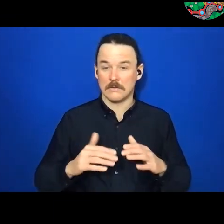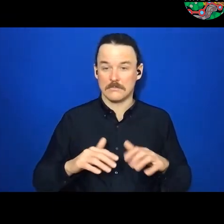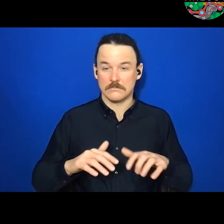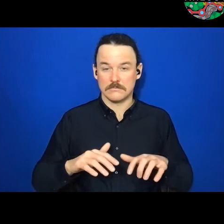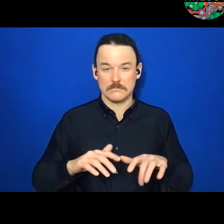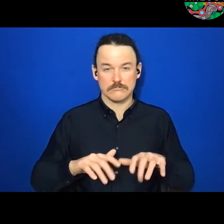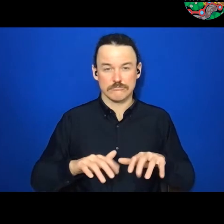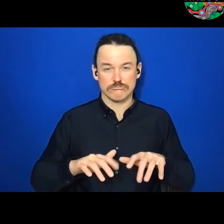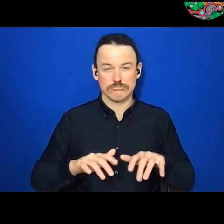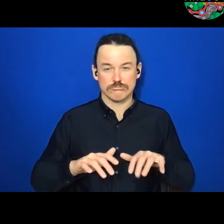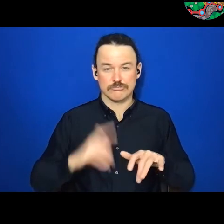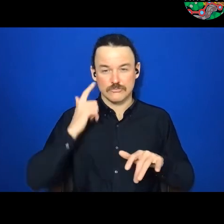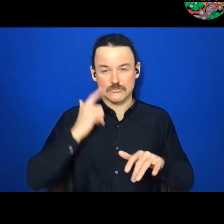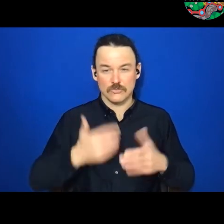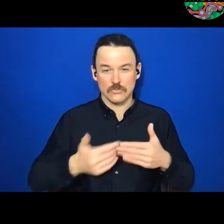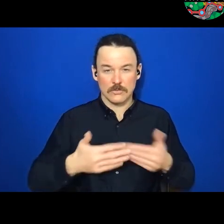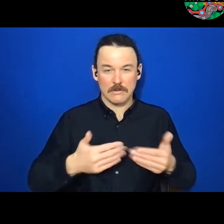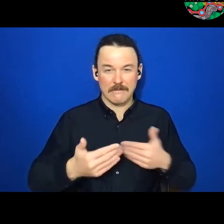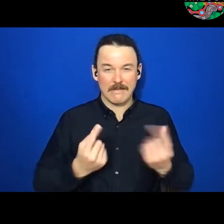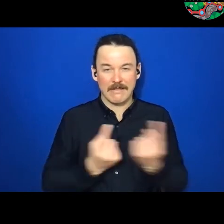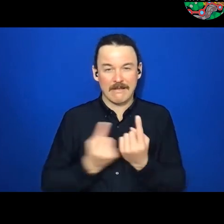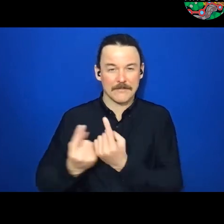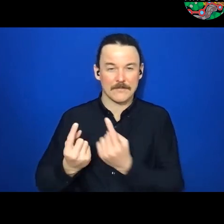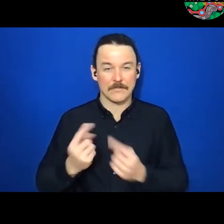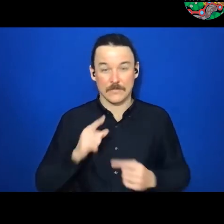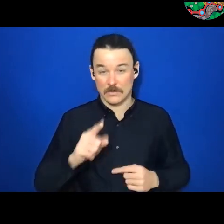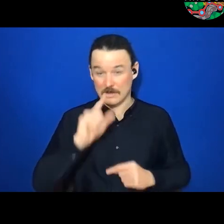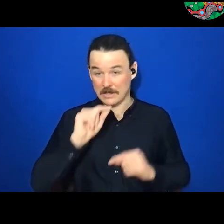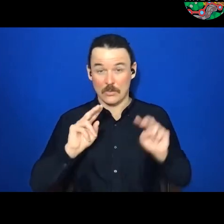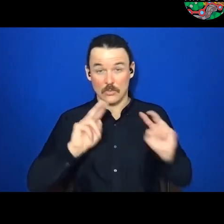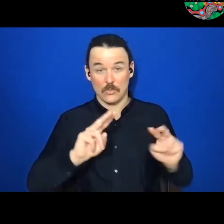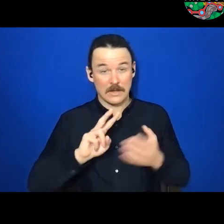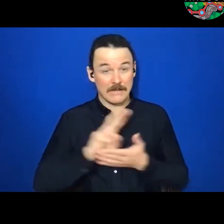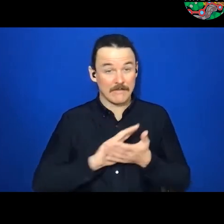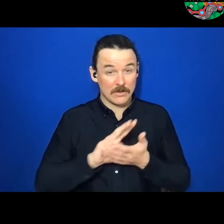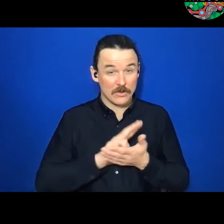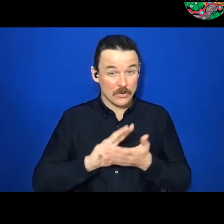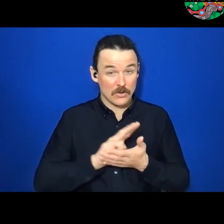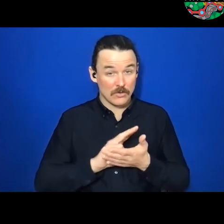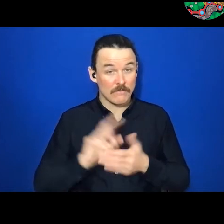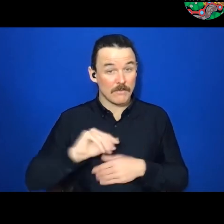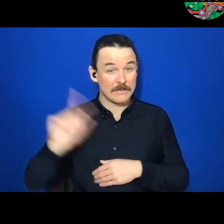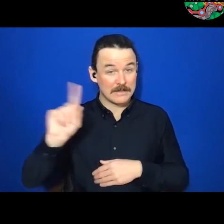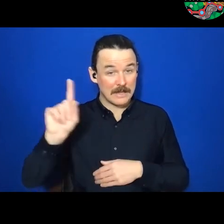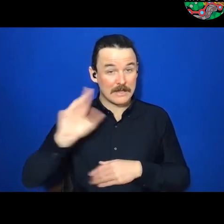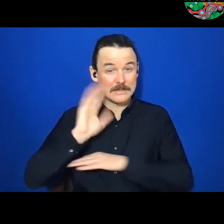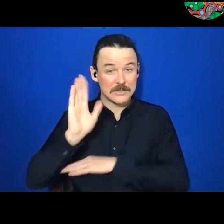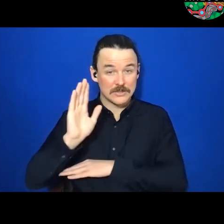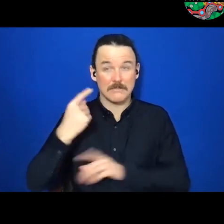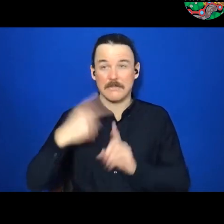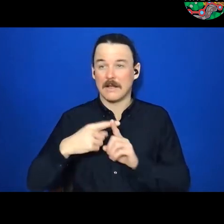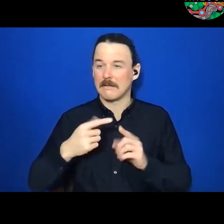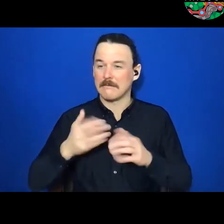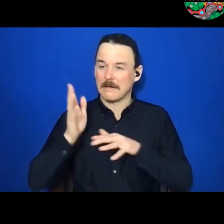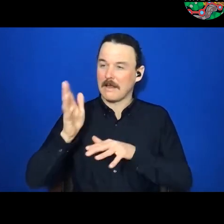things out, that you will be able to watch the videos from today's sessions, as well as the yarning circles coming up, along with